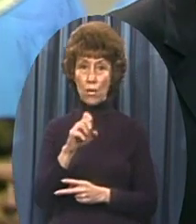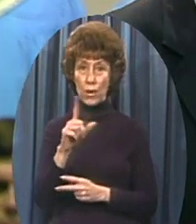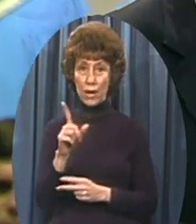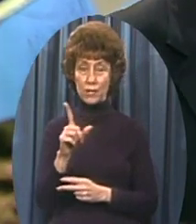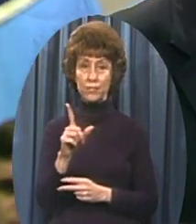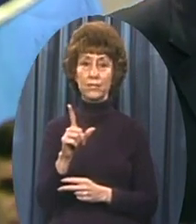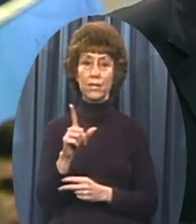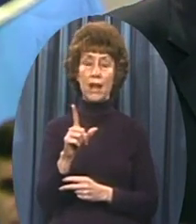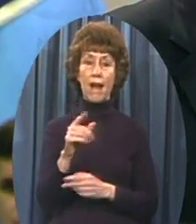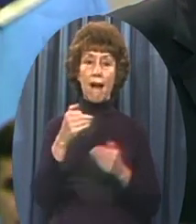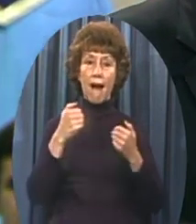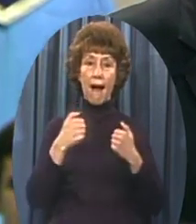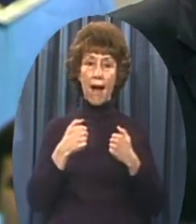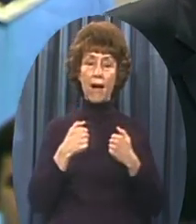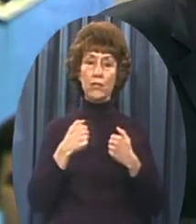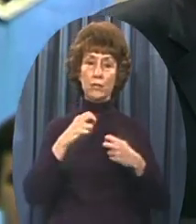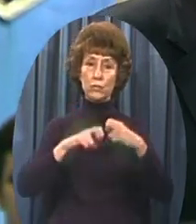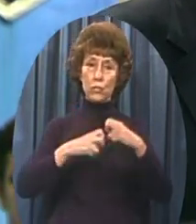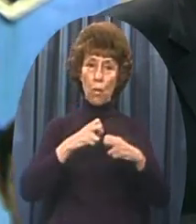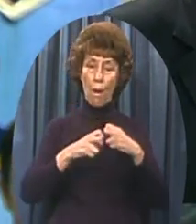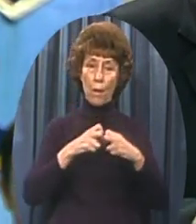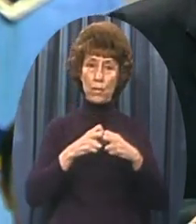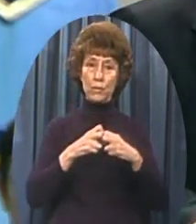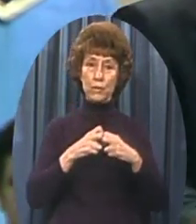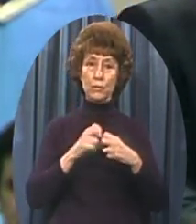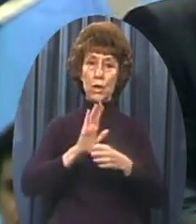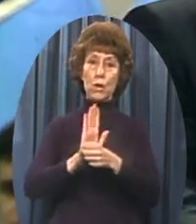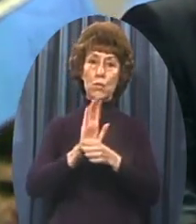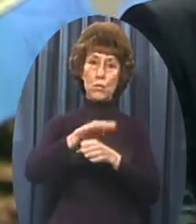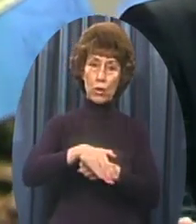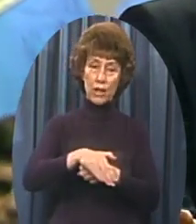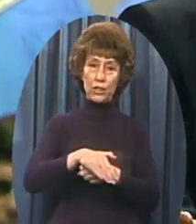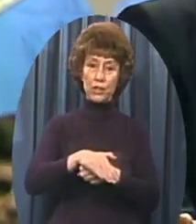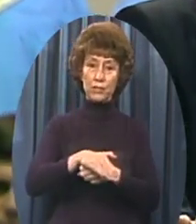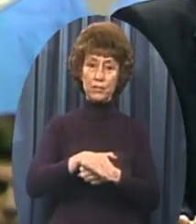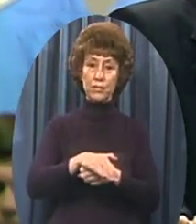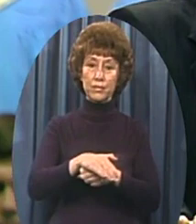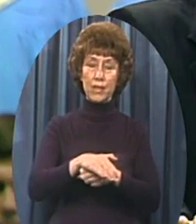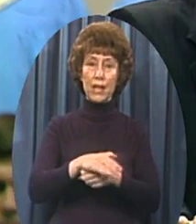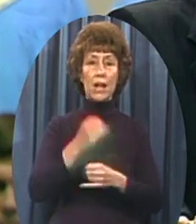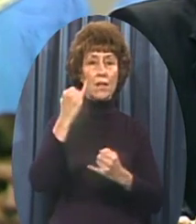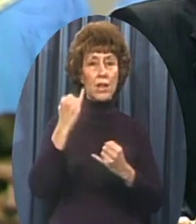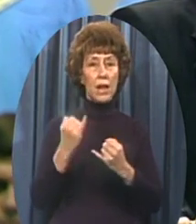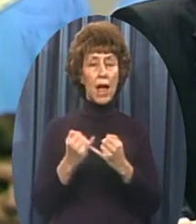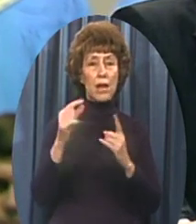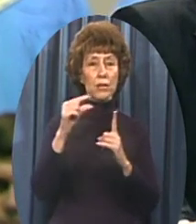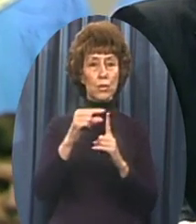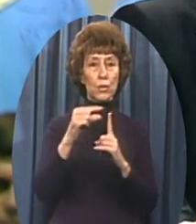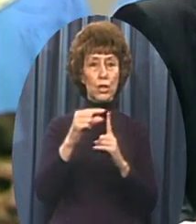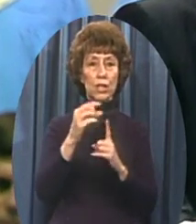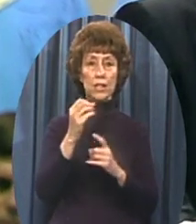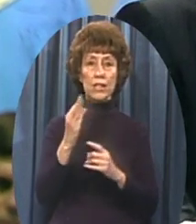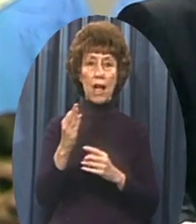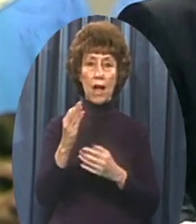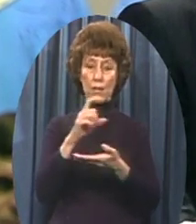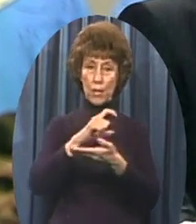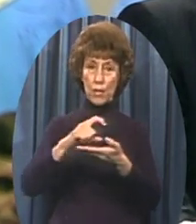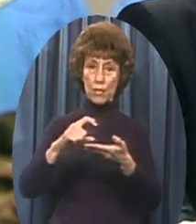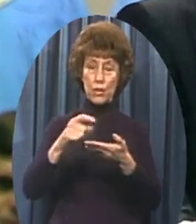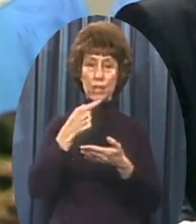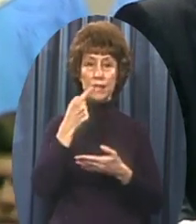as a Christian. The last words of that last stanza, rather, are we weak and heavy